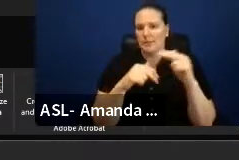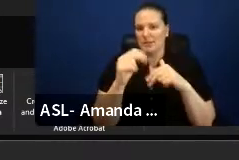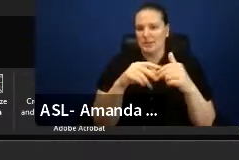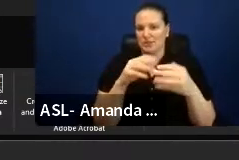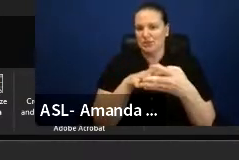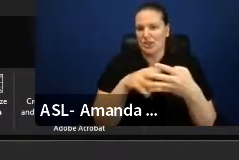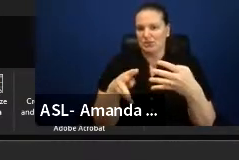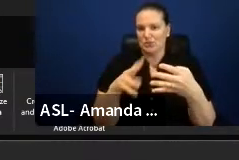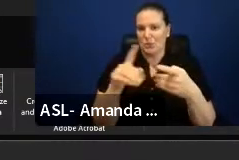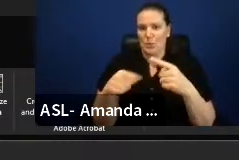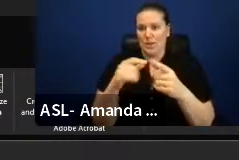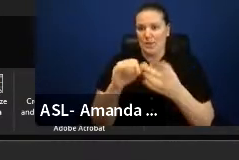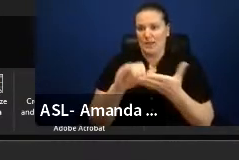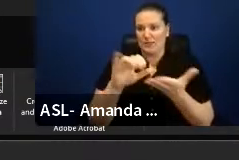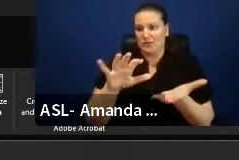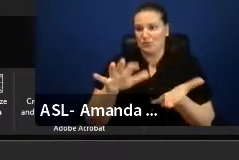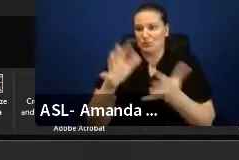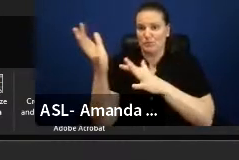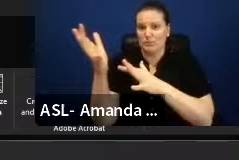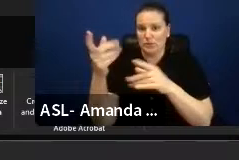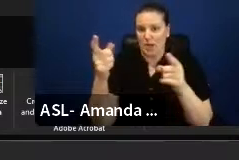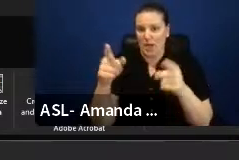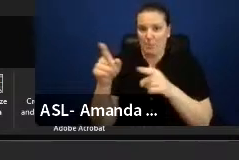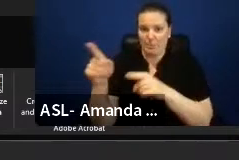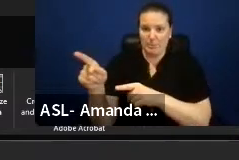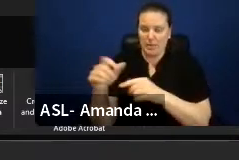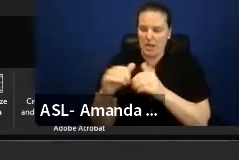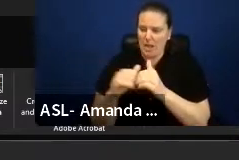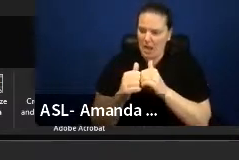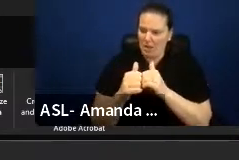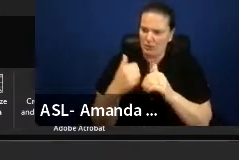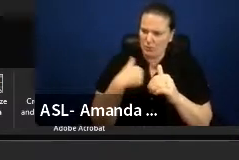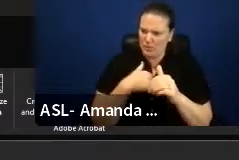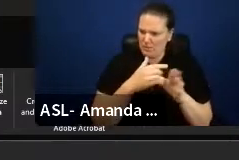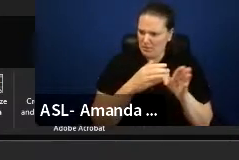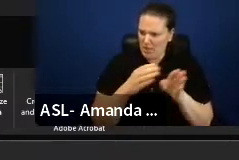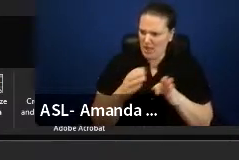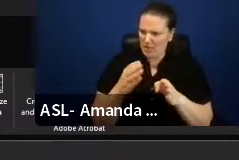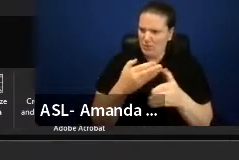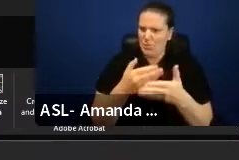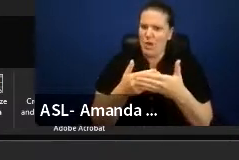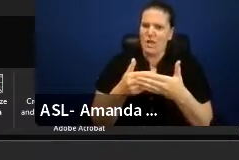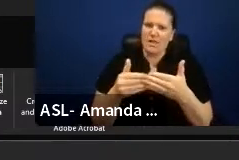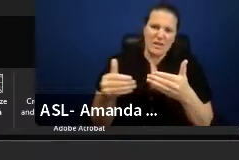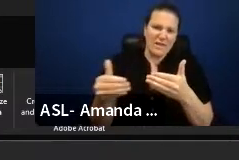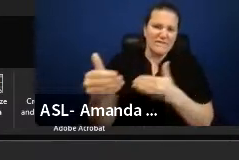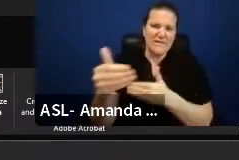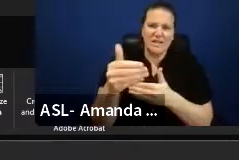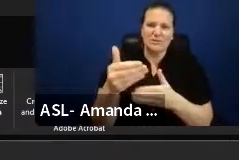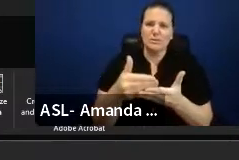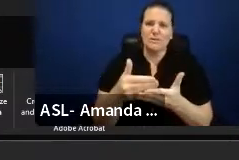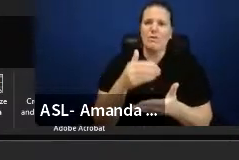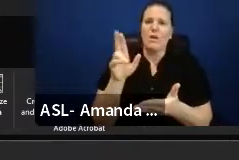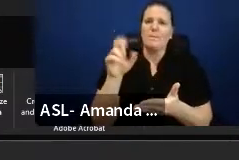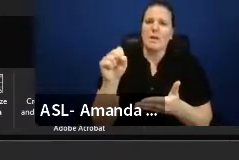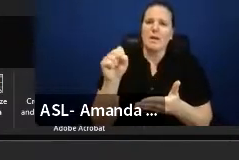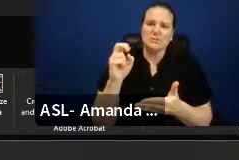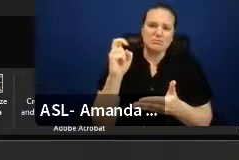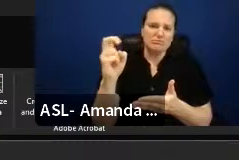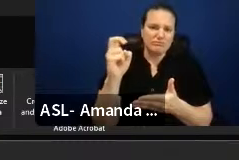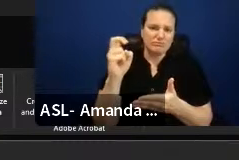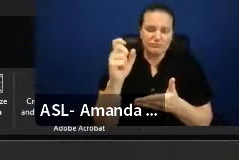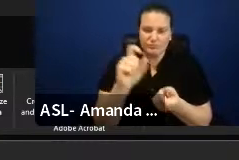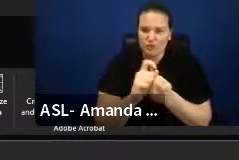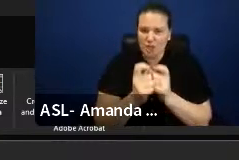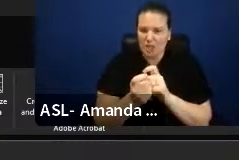disruptions are going to take place. So how could we plan well in advance before the bus routes change and the interim